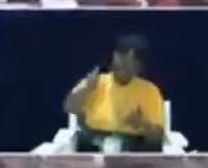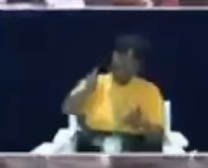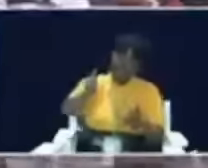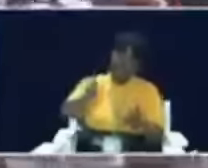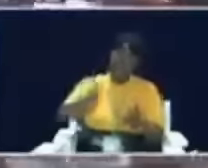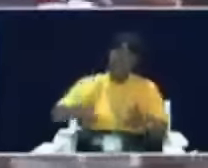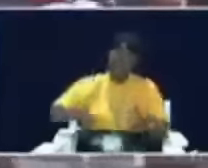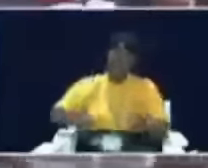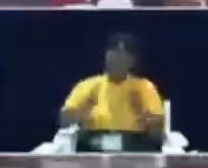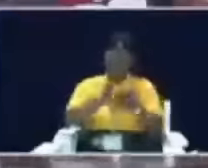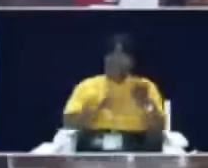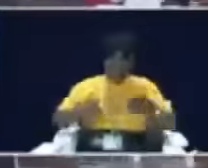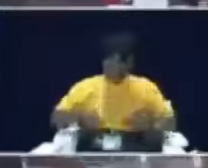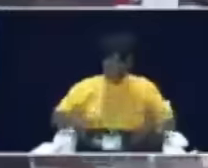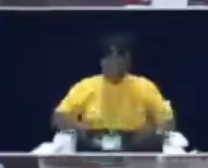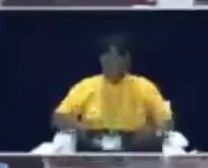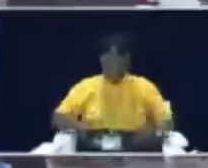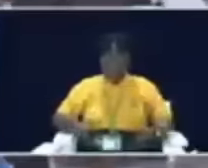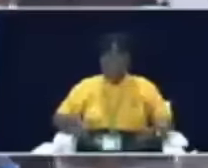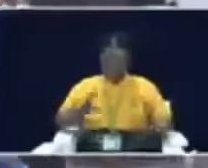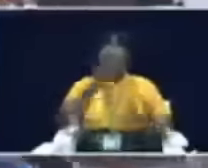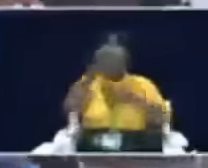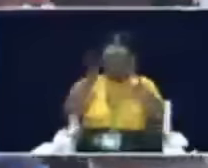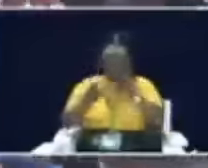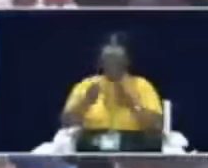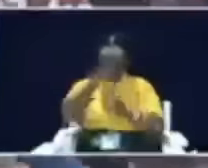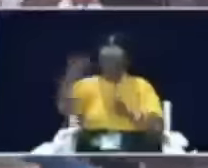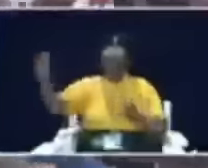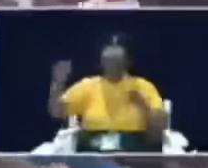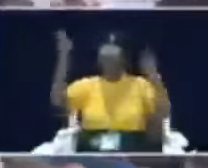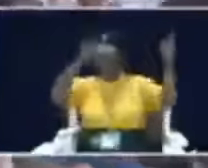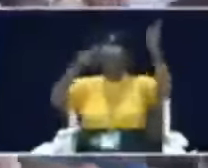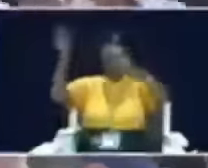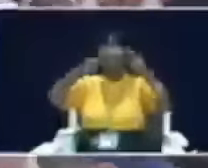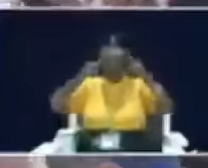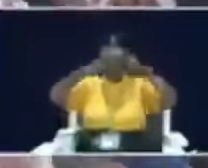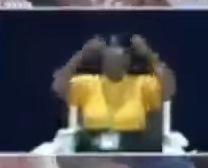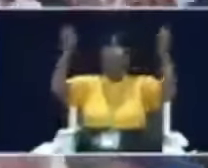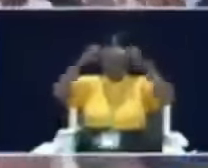Let somebody shout a violent hallelujah.